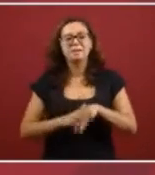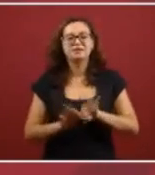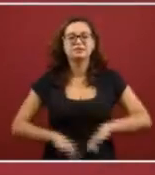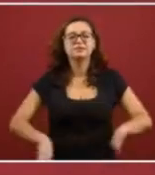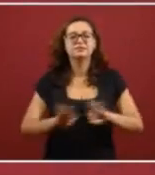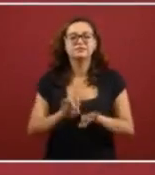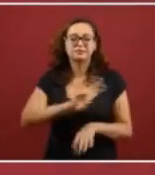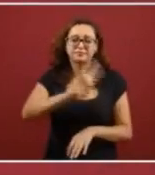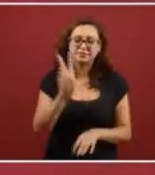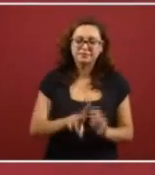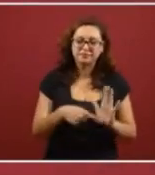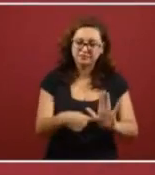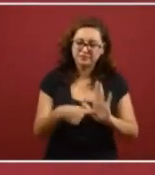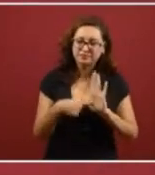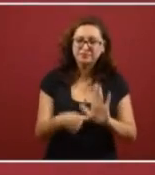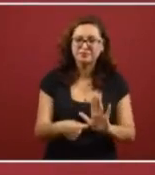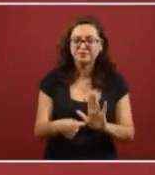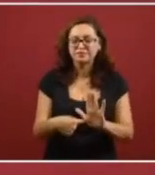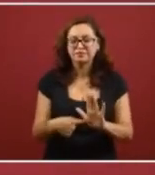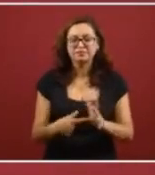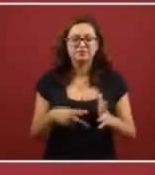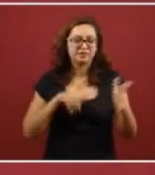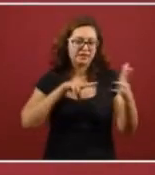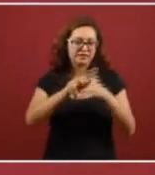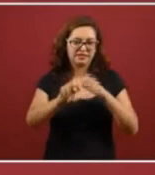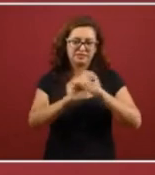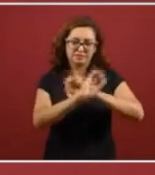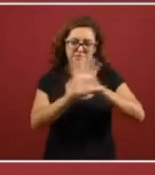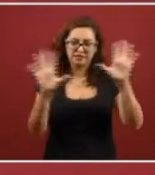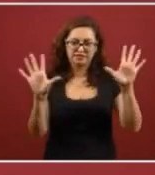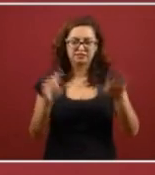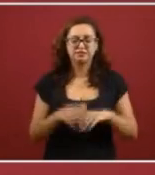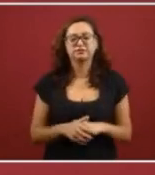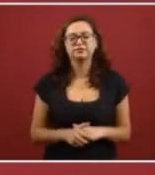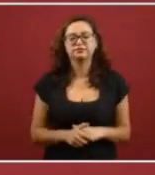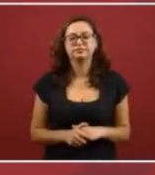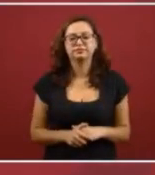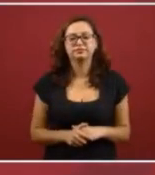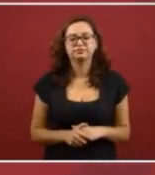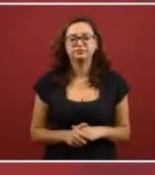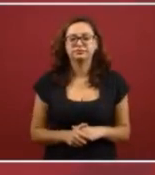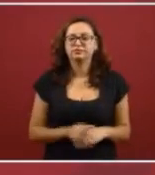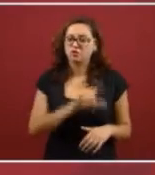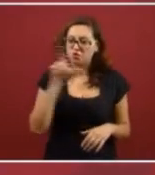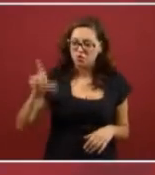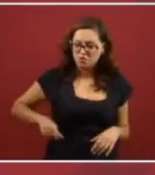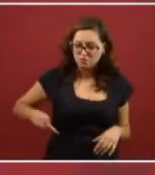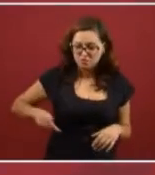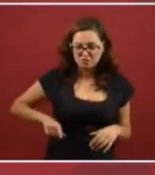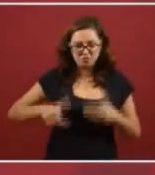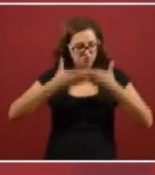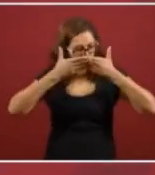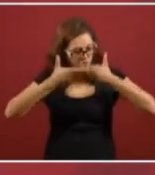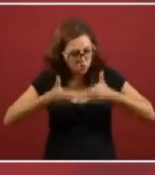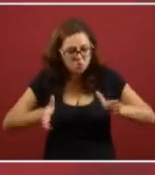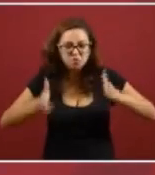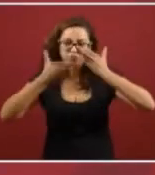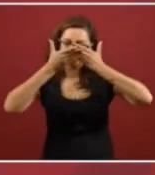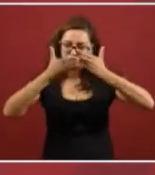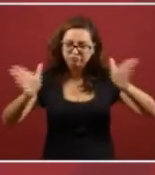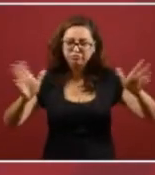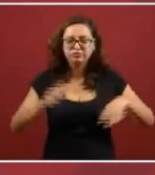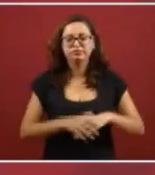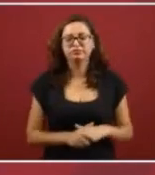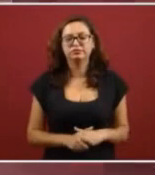verdad. Now we have transparency and we must que say the truth. That we need y hacer to la vida pública cada vez más pública. Make public life every